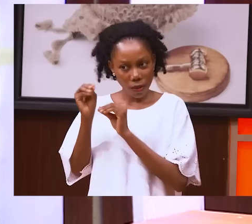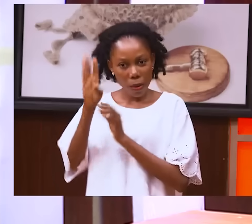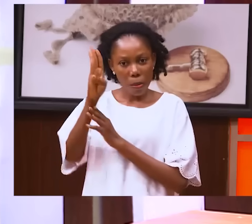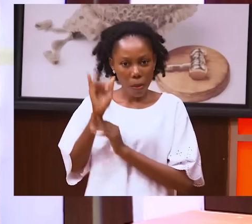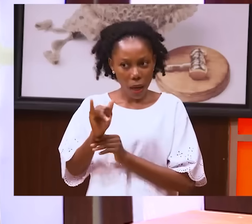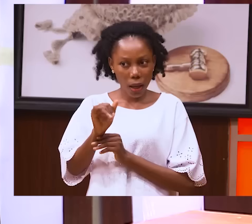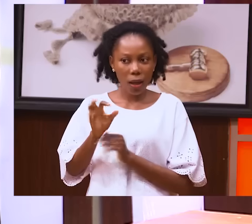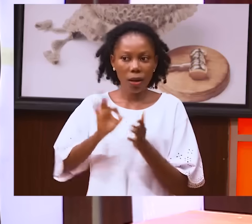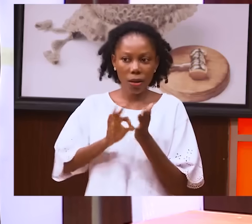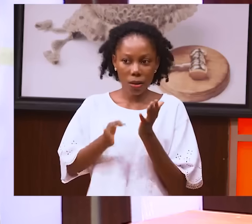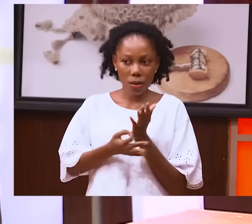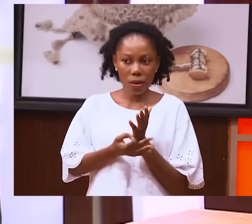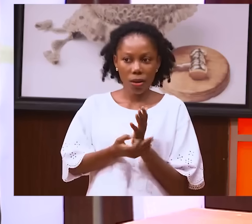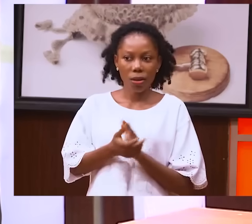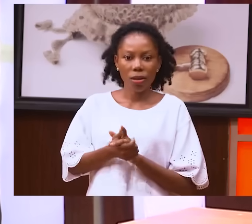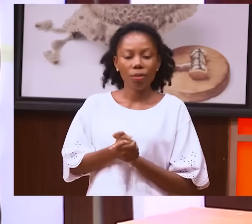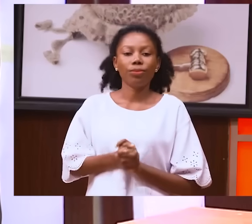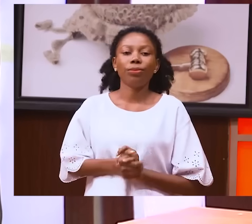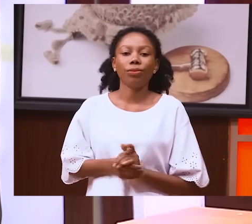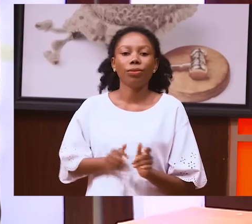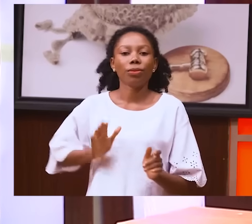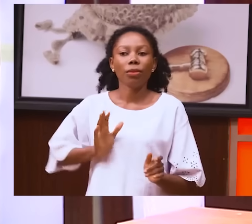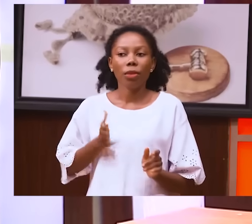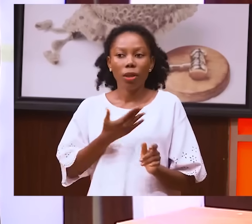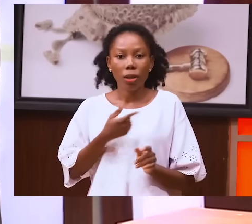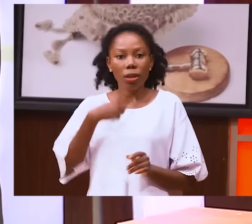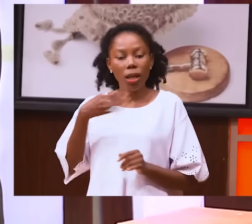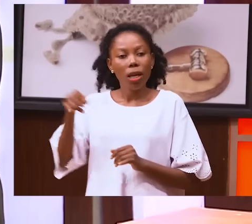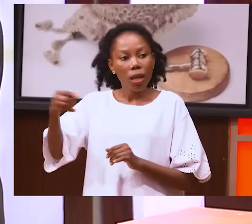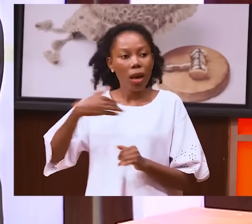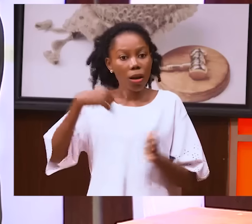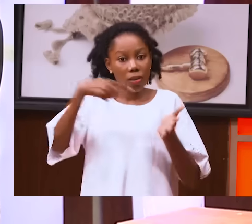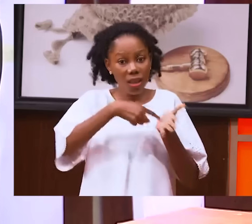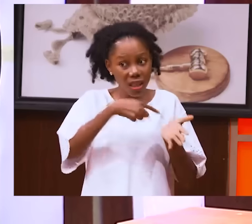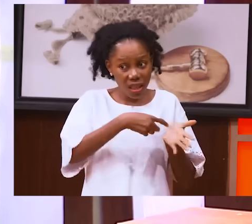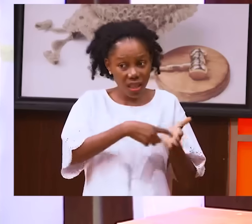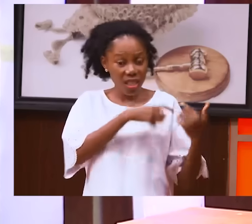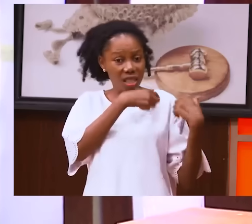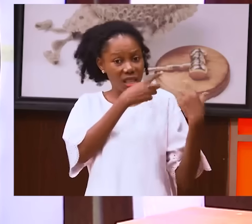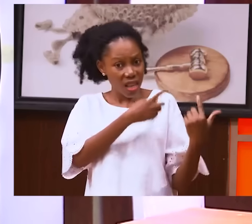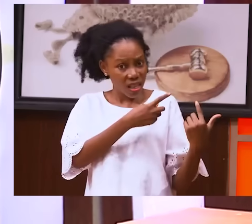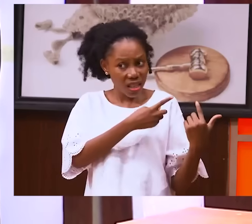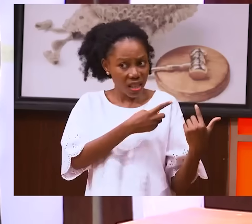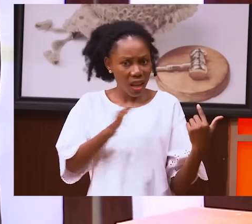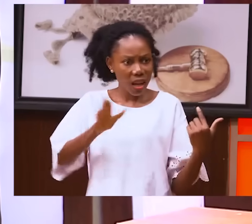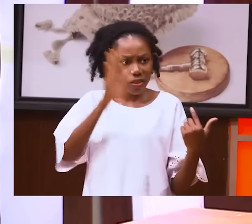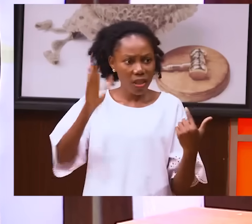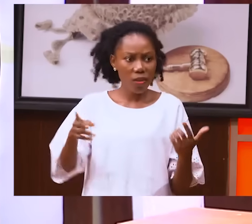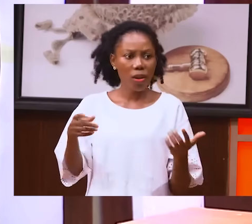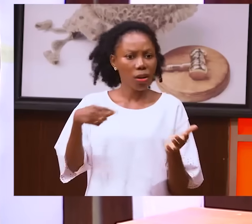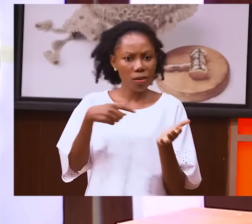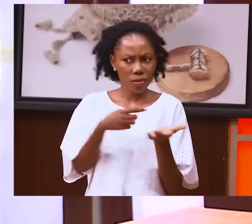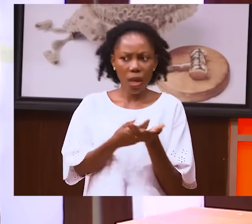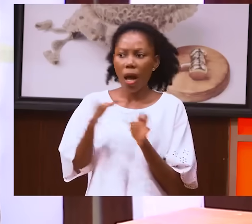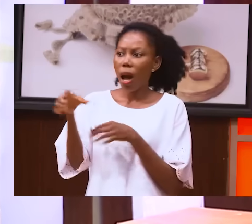ending. Our contention really is that he has arrears. He has not been paying, and then the How landlord... much